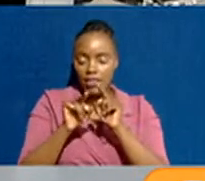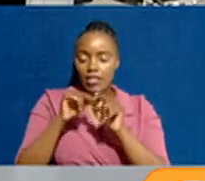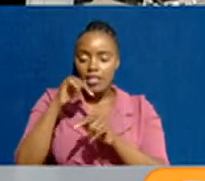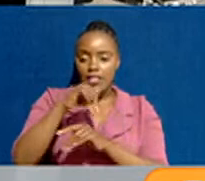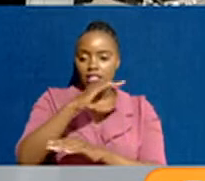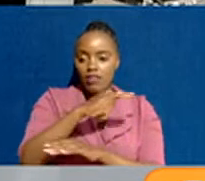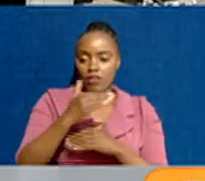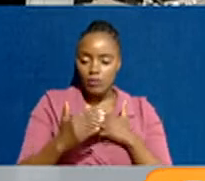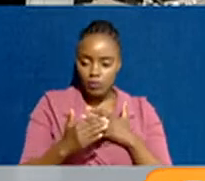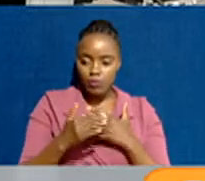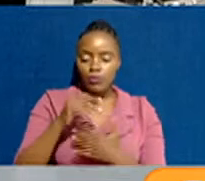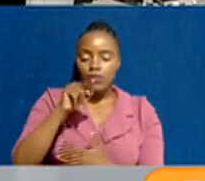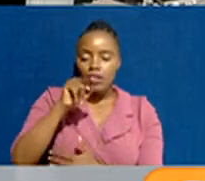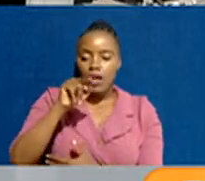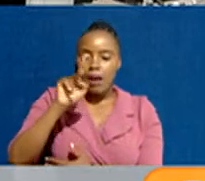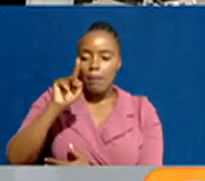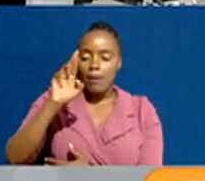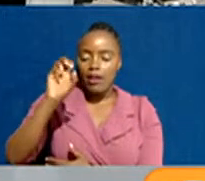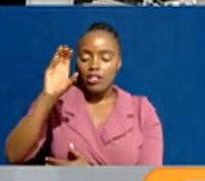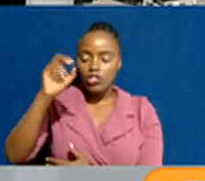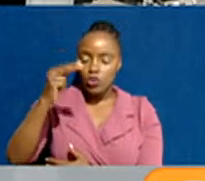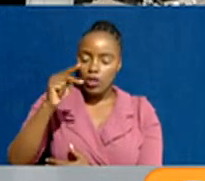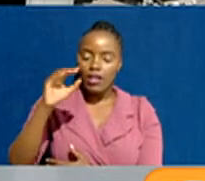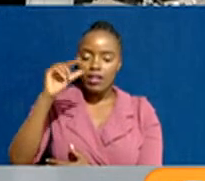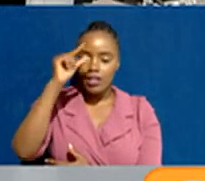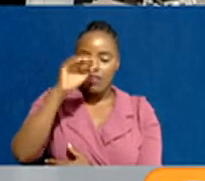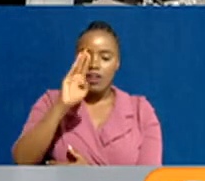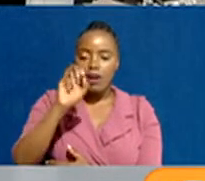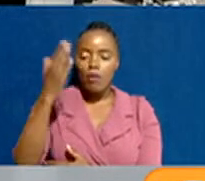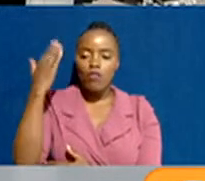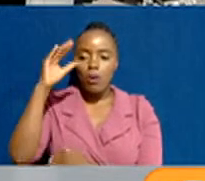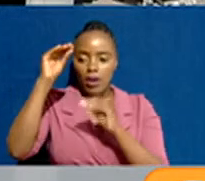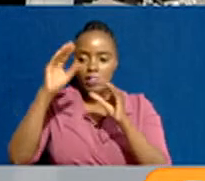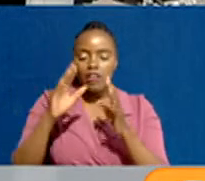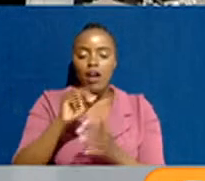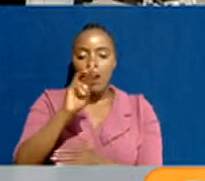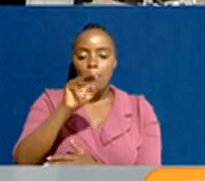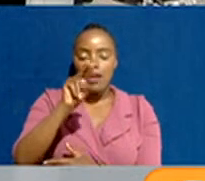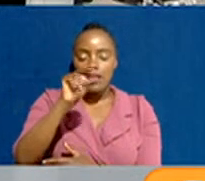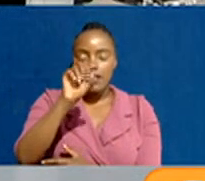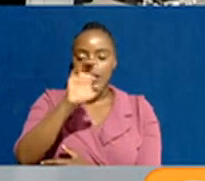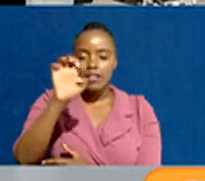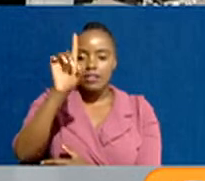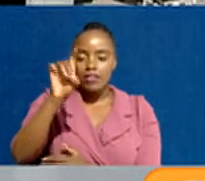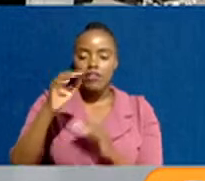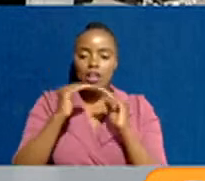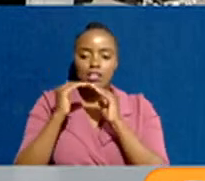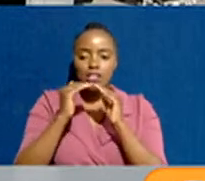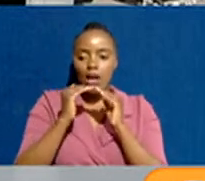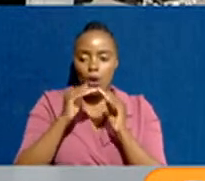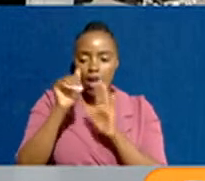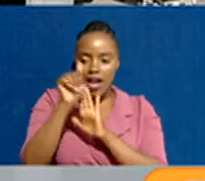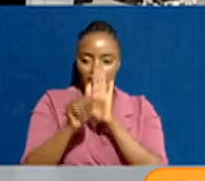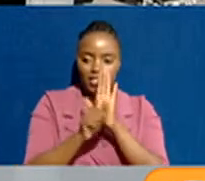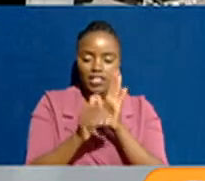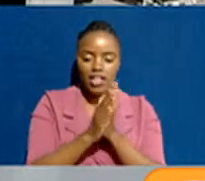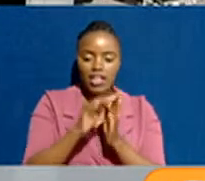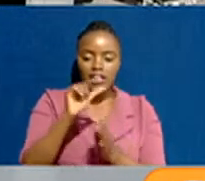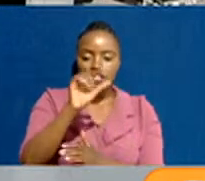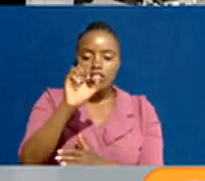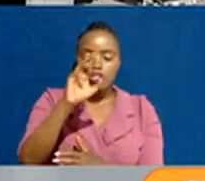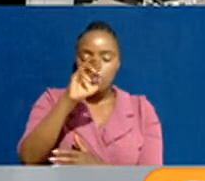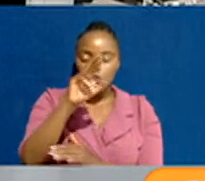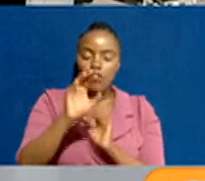His Excellency Professor Hilary Barichok, Governor for Bomet, former teacher, Dr. Emmanuel Manyasa, Executive Director of Sawa Agenda, and George William,